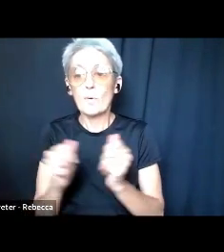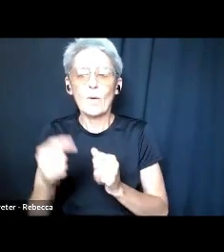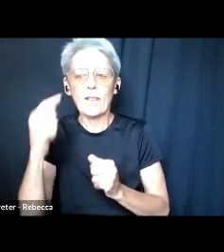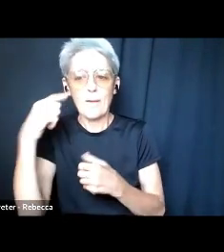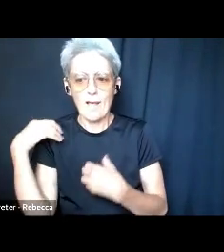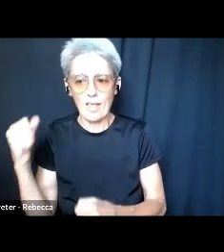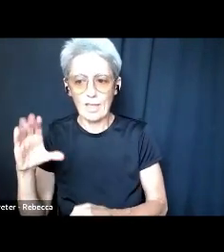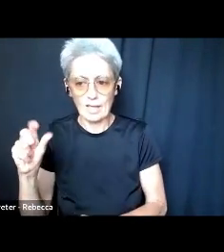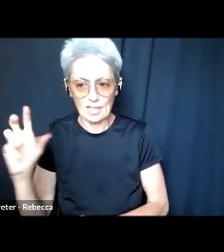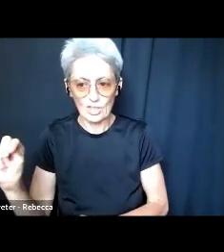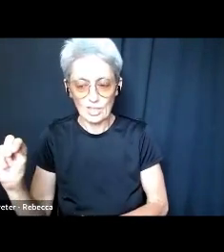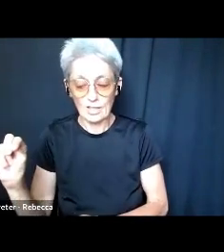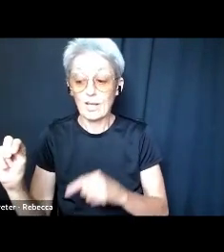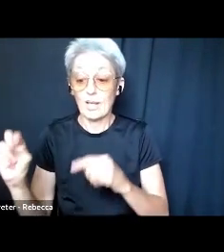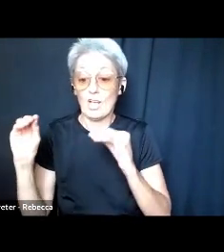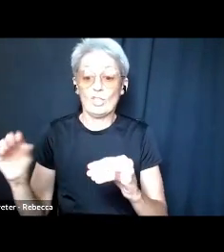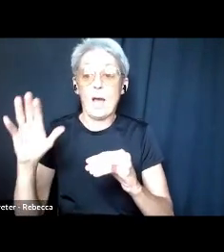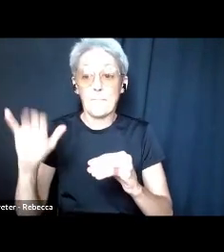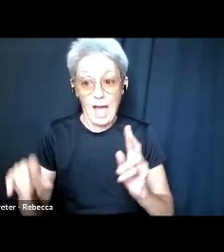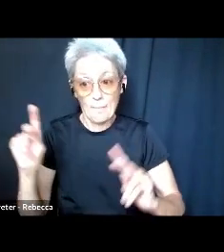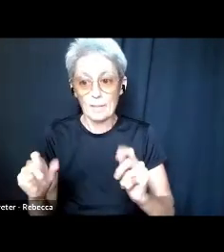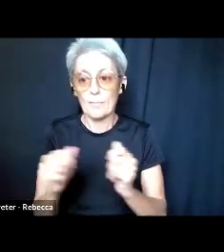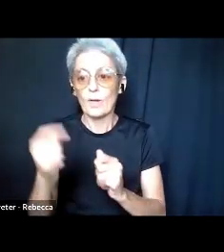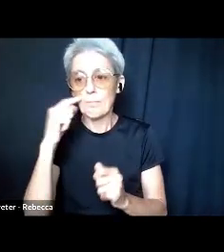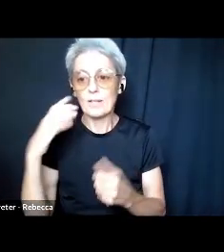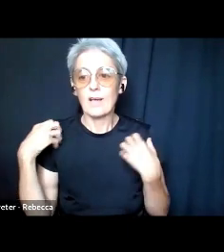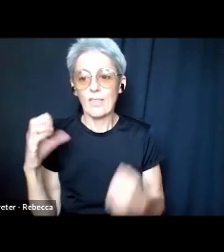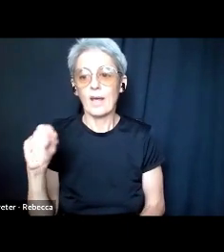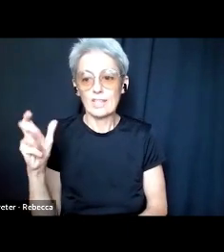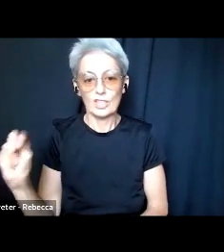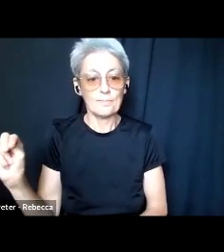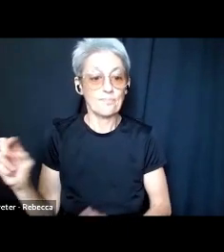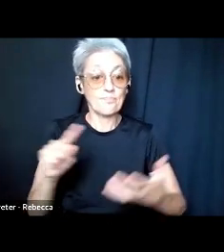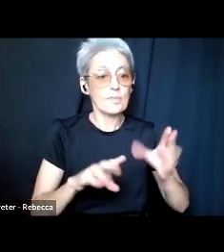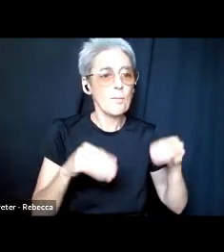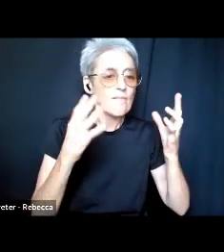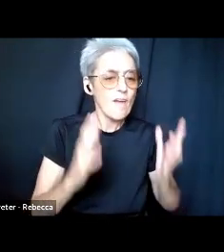and it's taught by people with a mental health condition. And Provider is our course that we